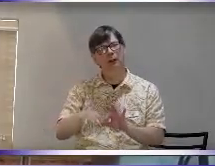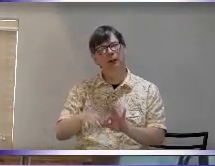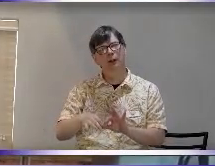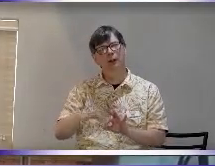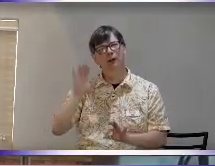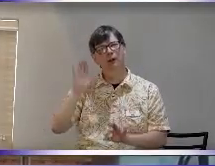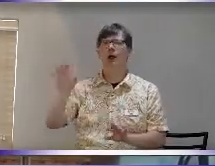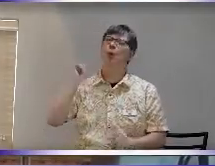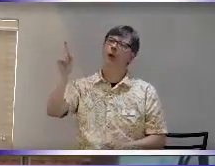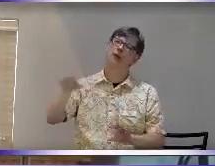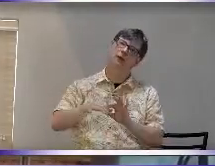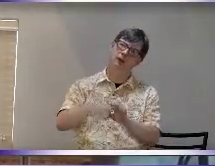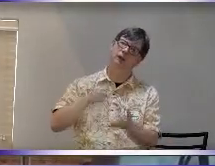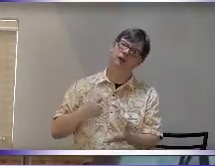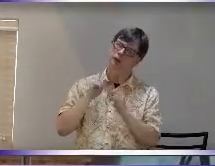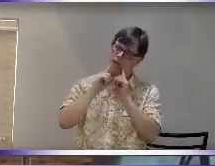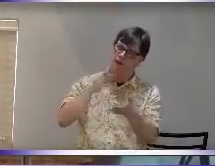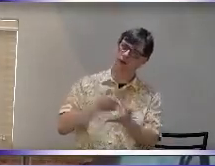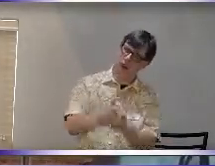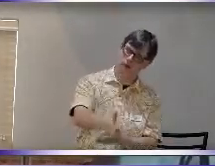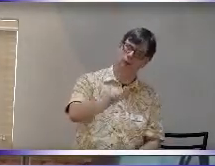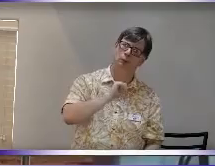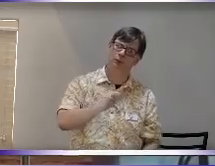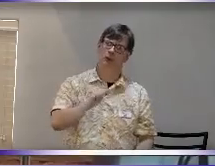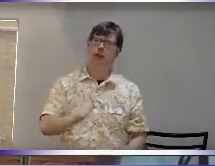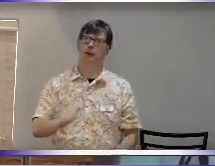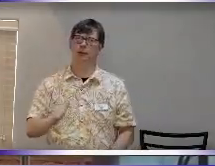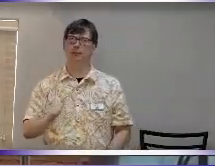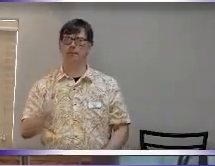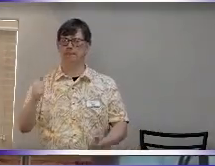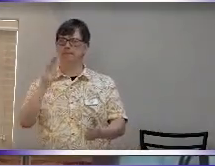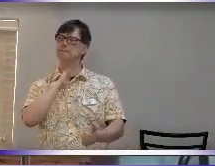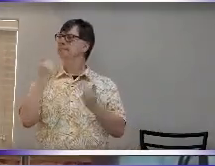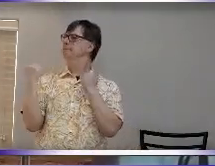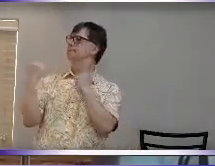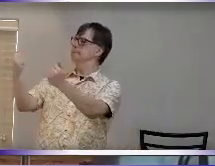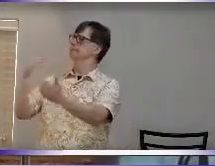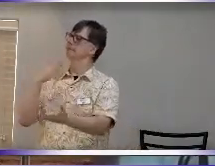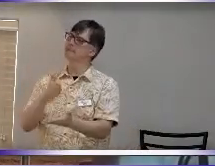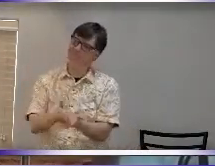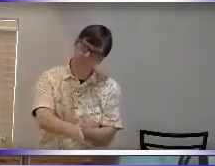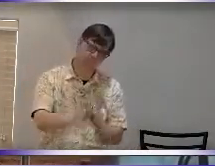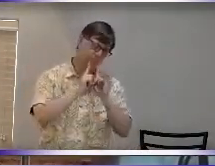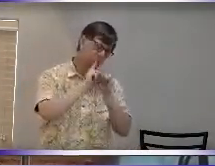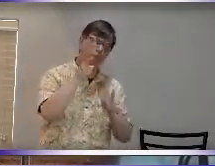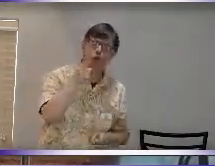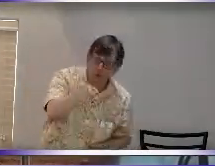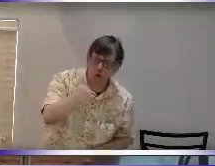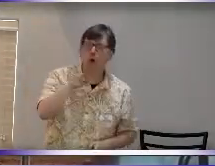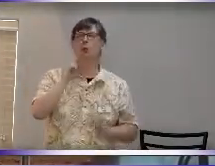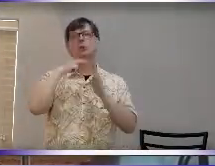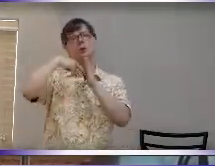And that one thing is speaking through me, so it must be powerful. And the law says your words